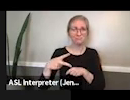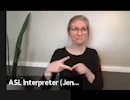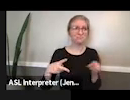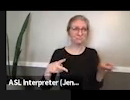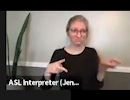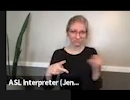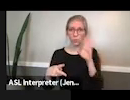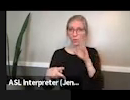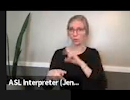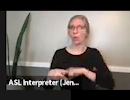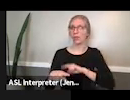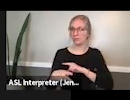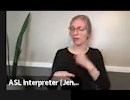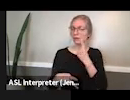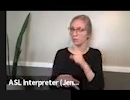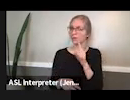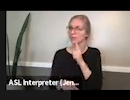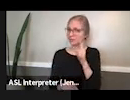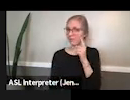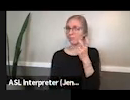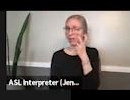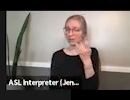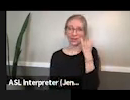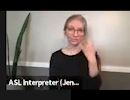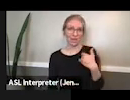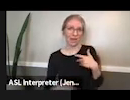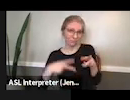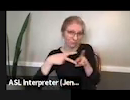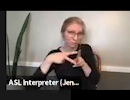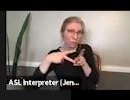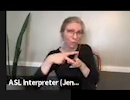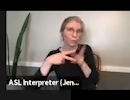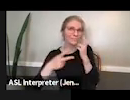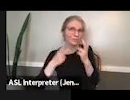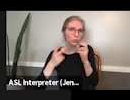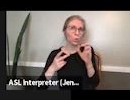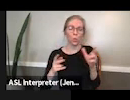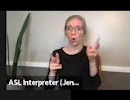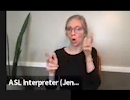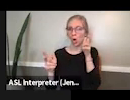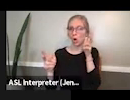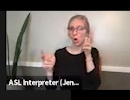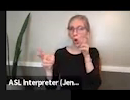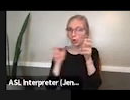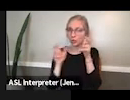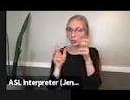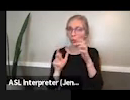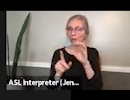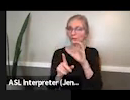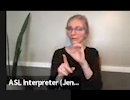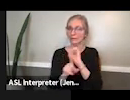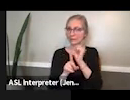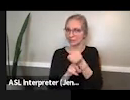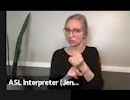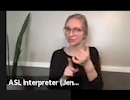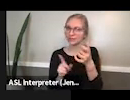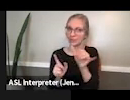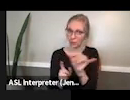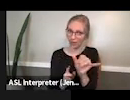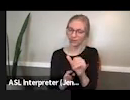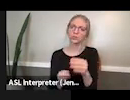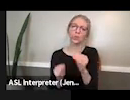qualify for deafblindness if they have those visual or auditory conditions as well. So we've got a wider